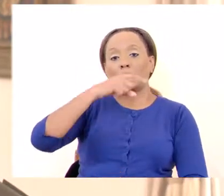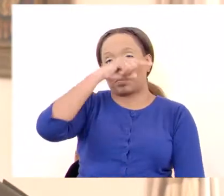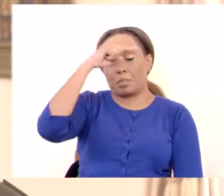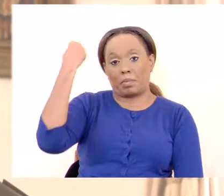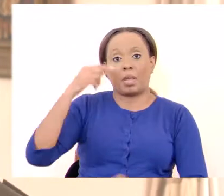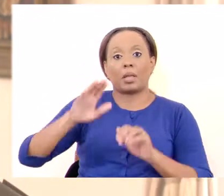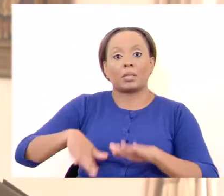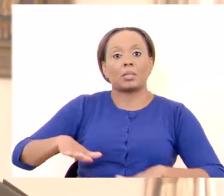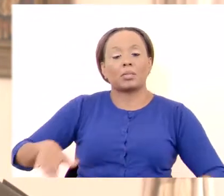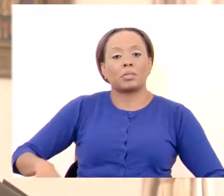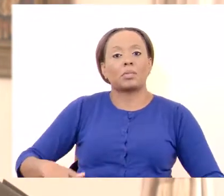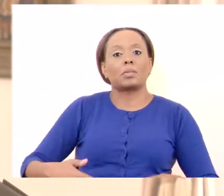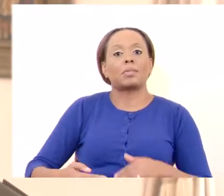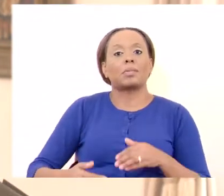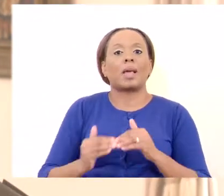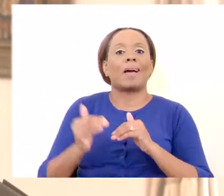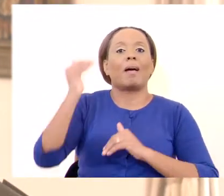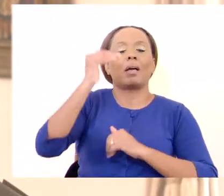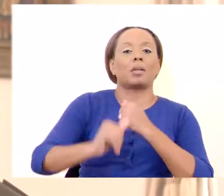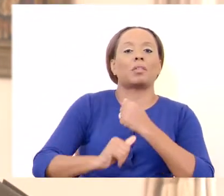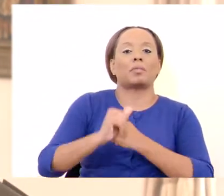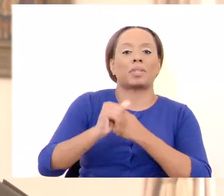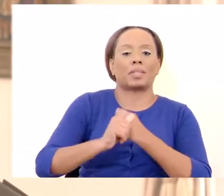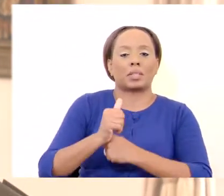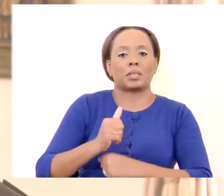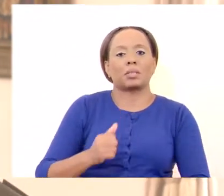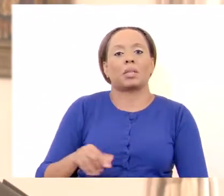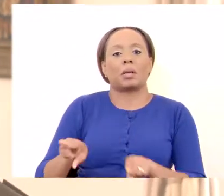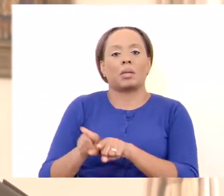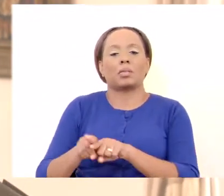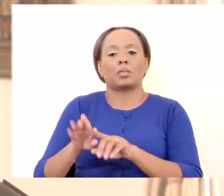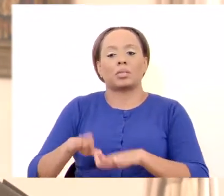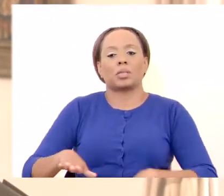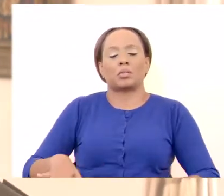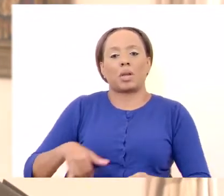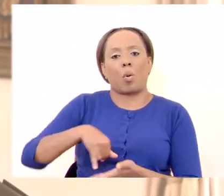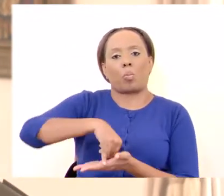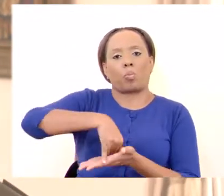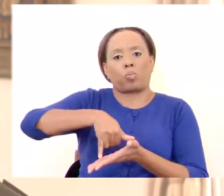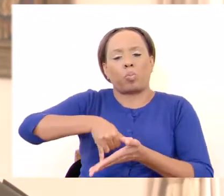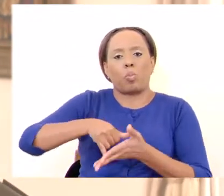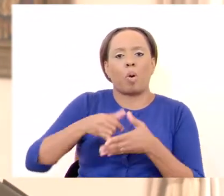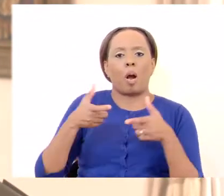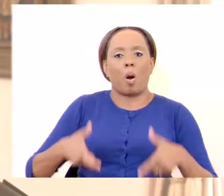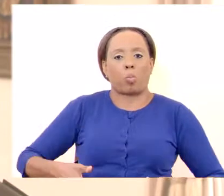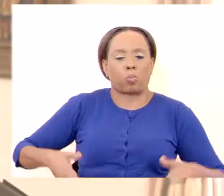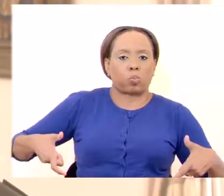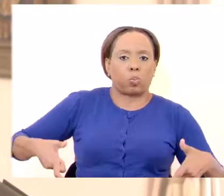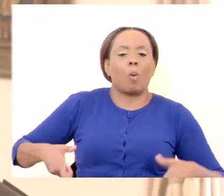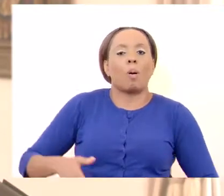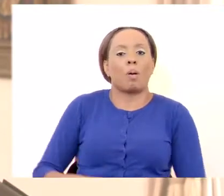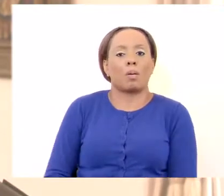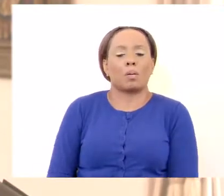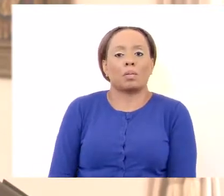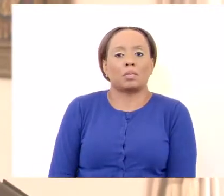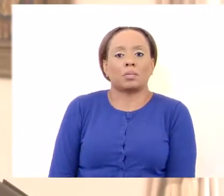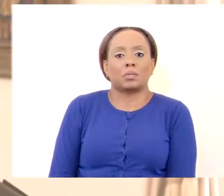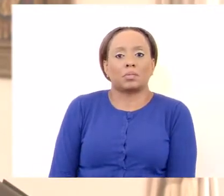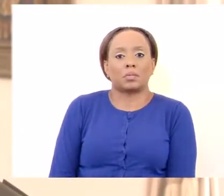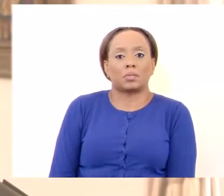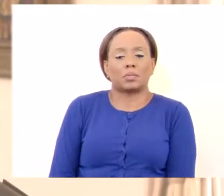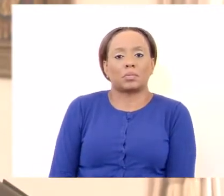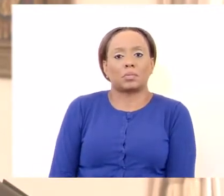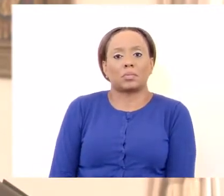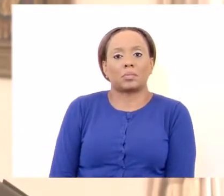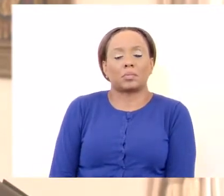risk, and also children who were overweight as carrying an additional risk. How this ties into